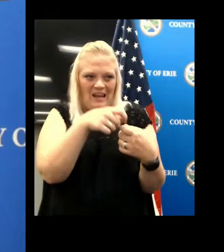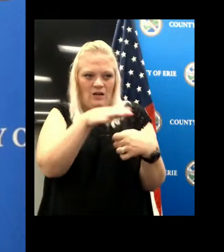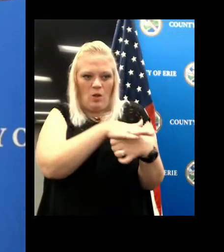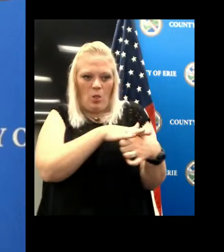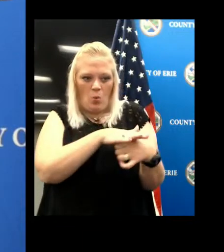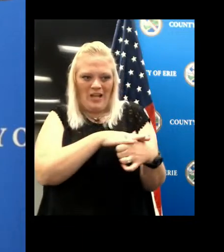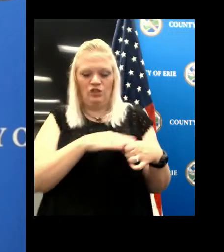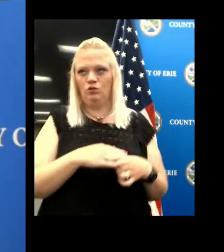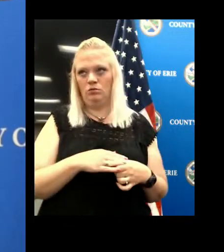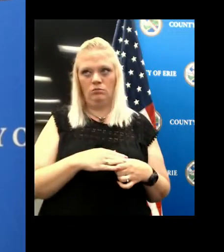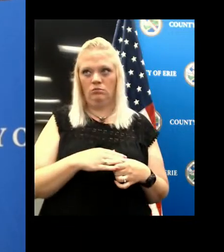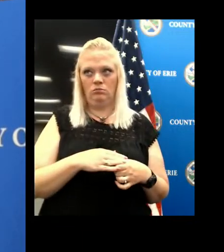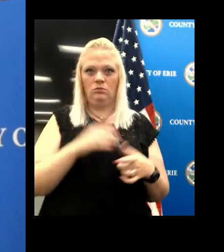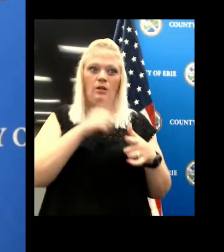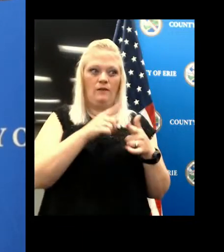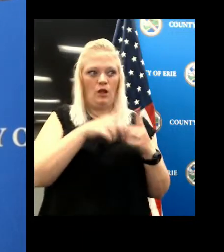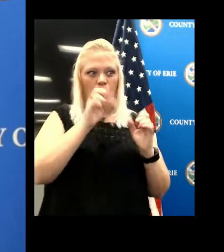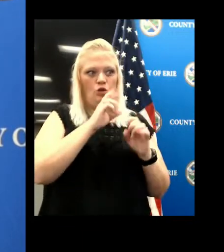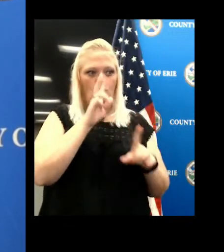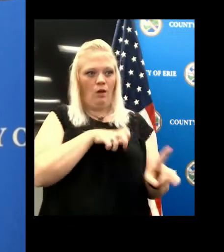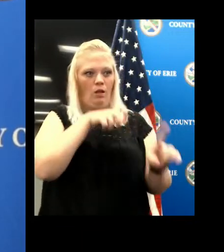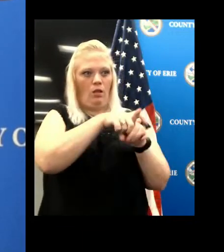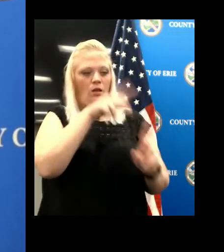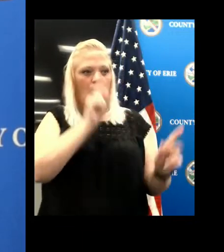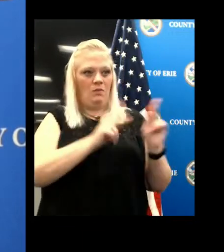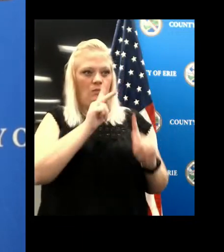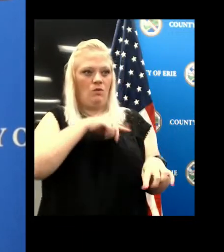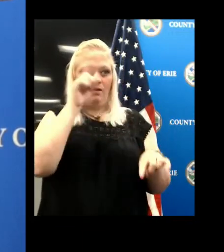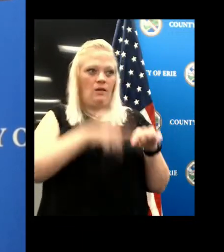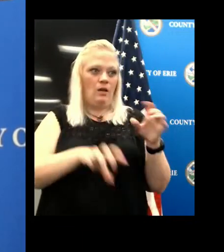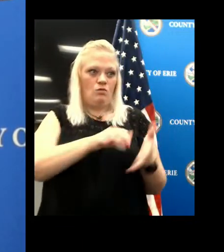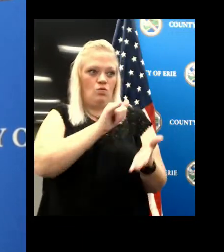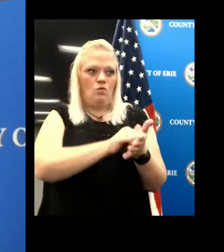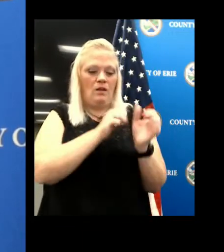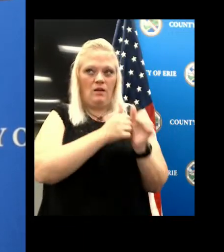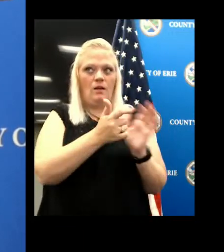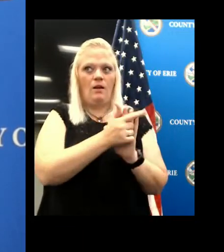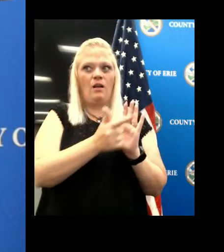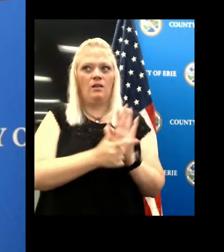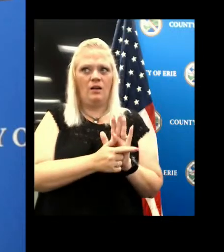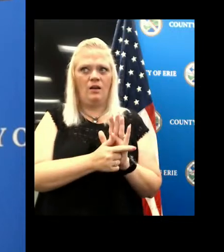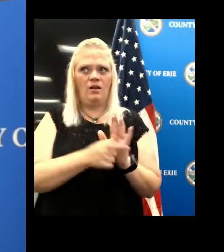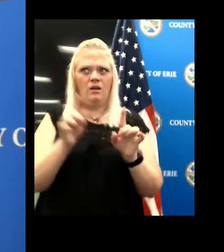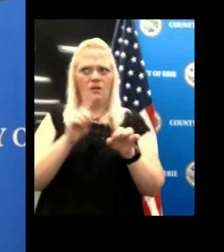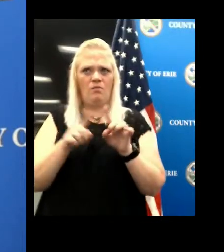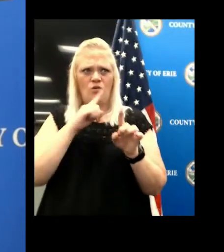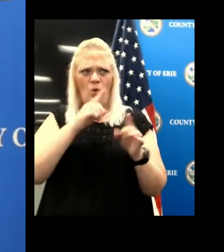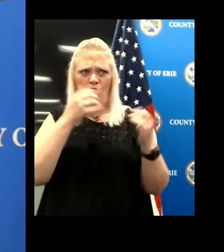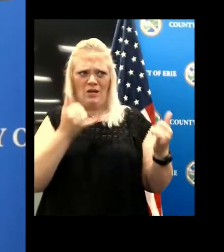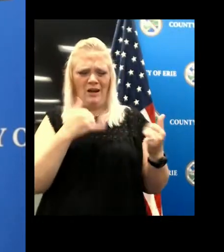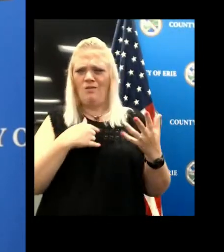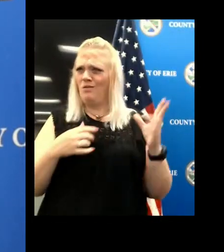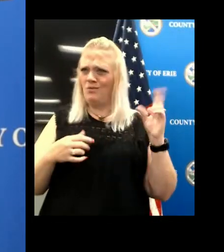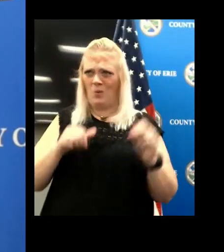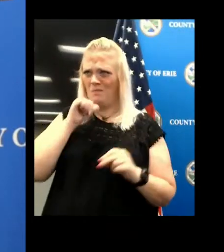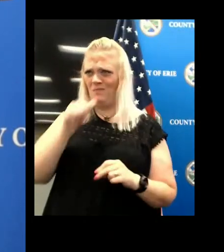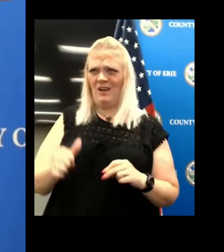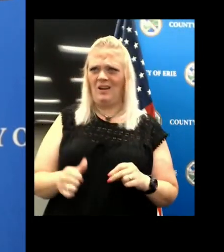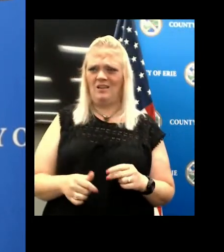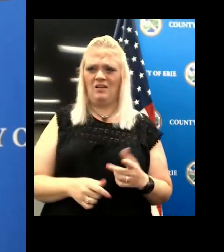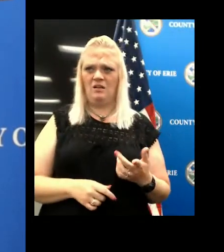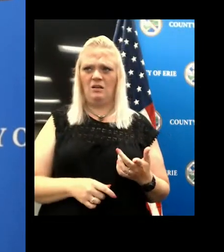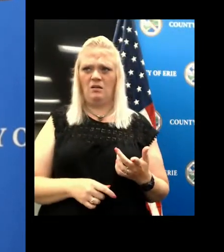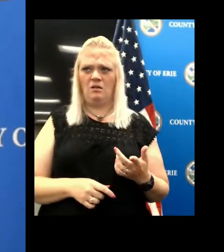then identify individuals. I can't do that. I can't do that by law. You're identifying individuals now, though, aren't you? I'm not identifying